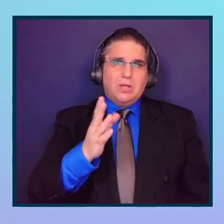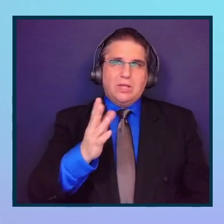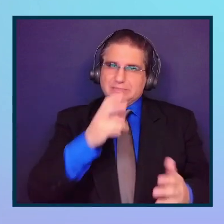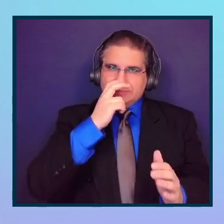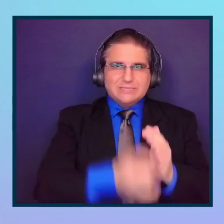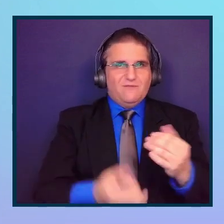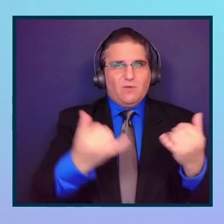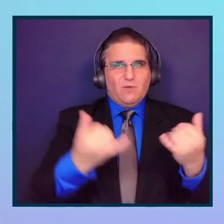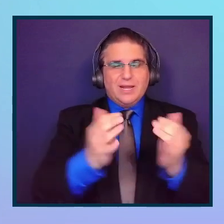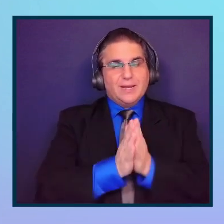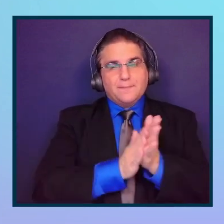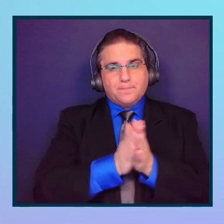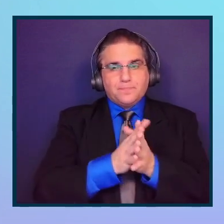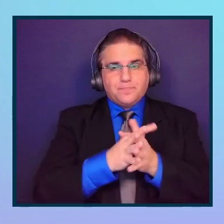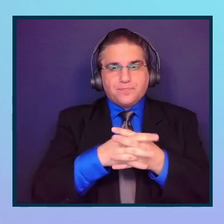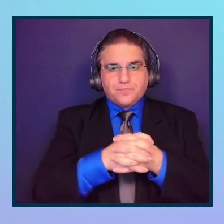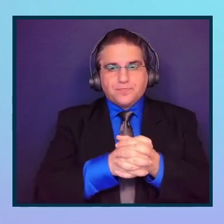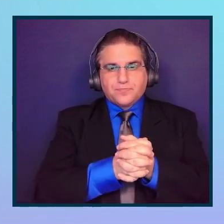in. Let's see here.